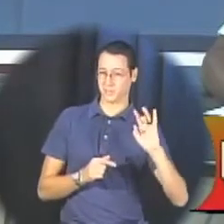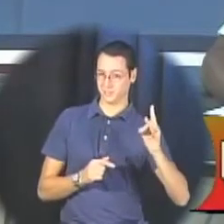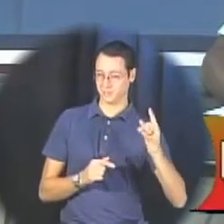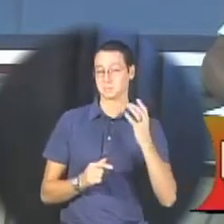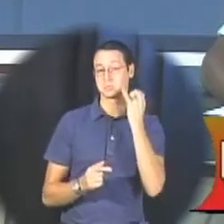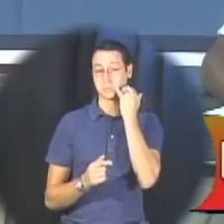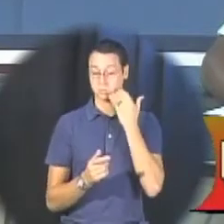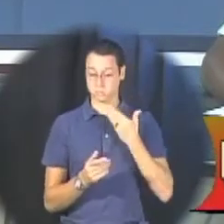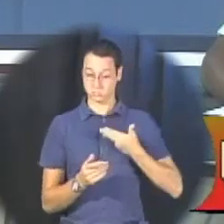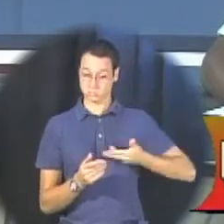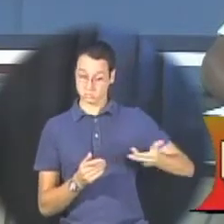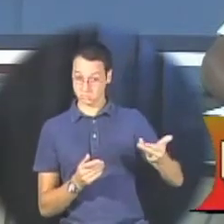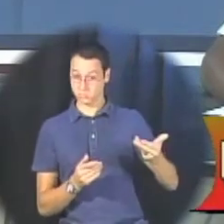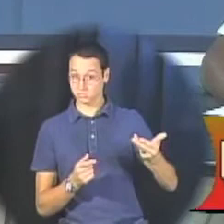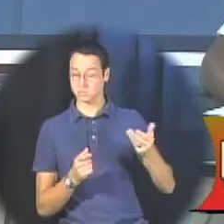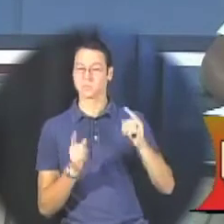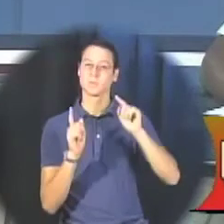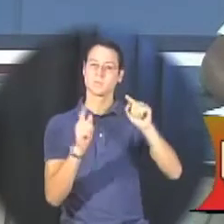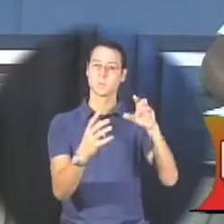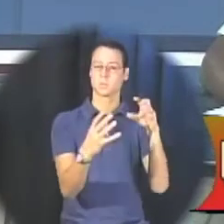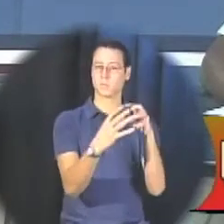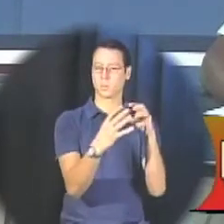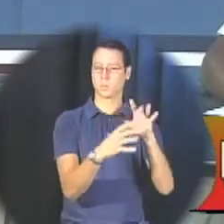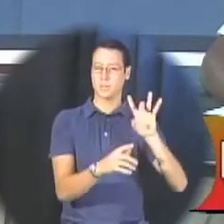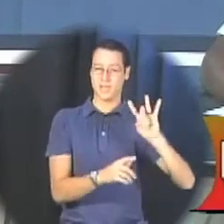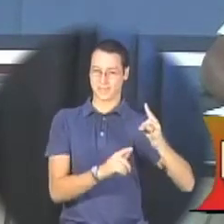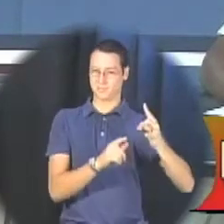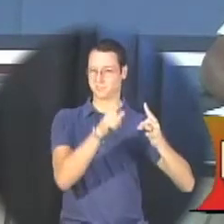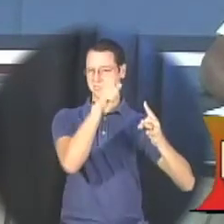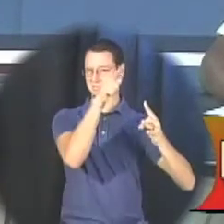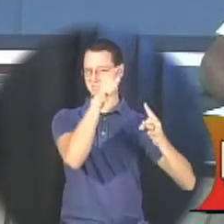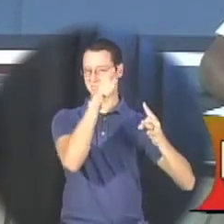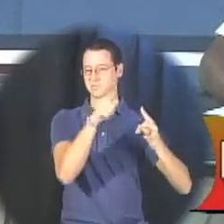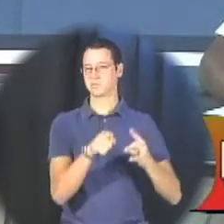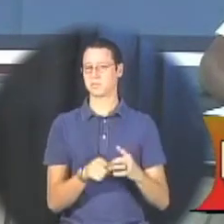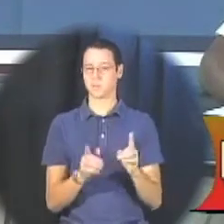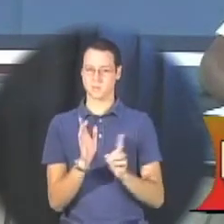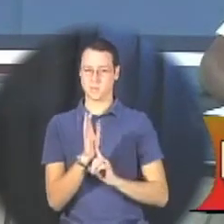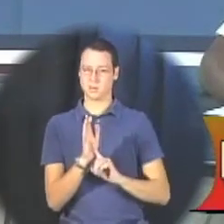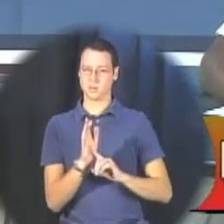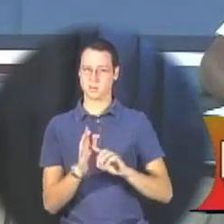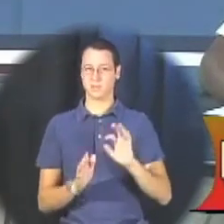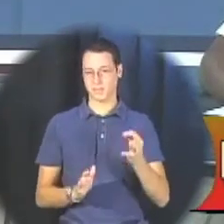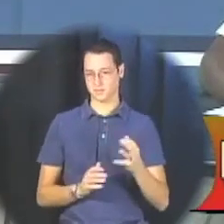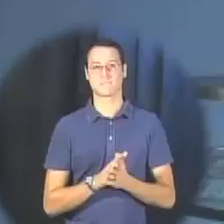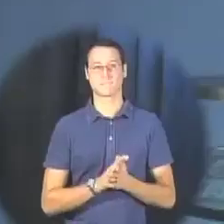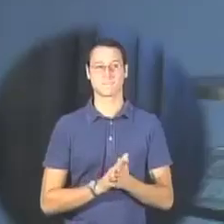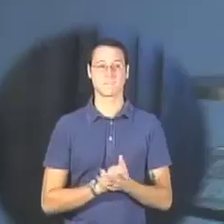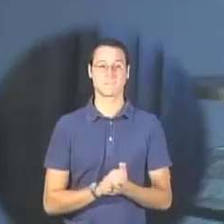to Portable 8 when the bell rings at 7:14 a.m. on October 9th.